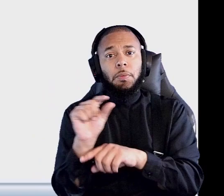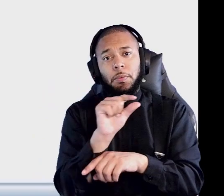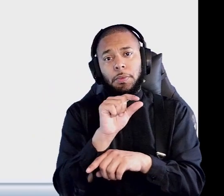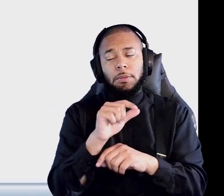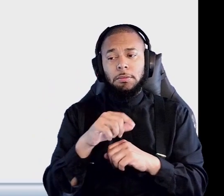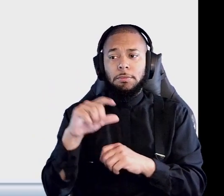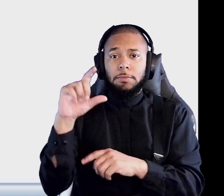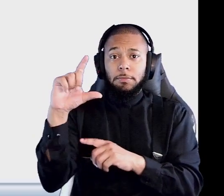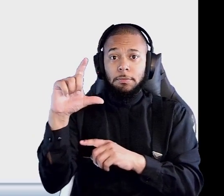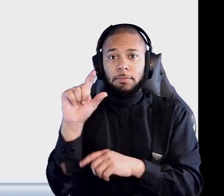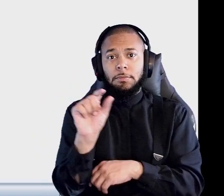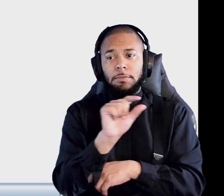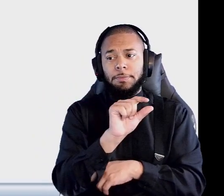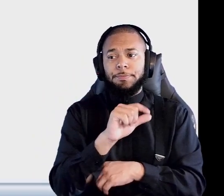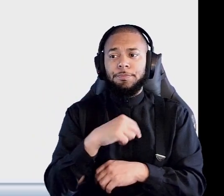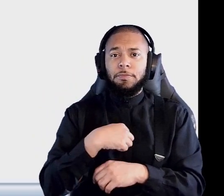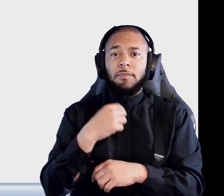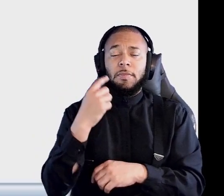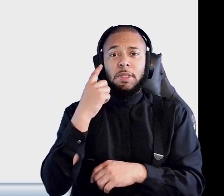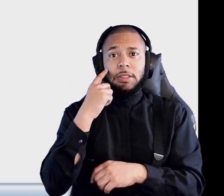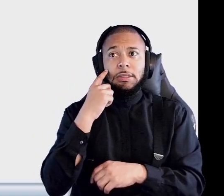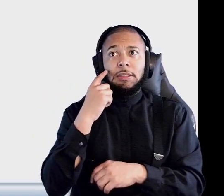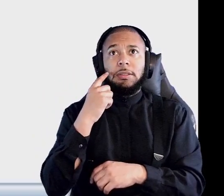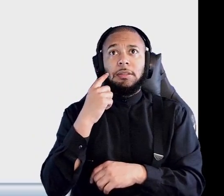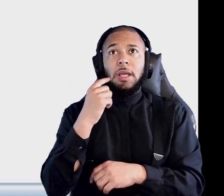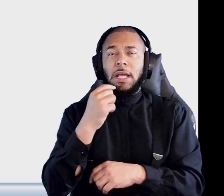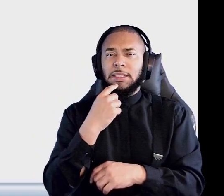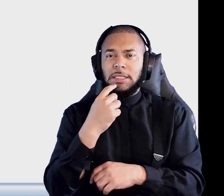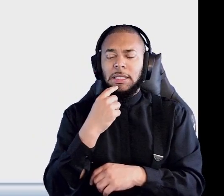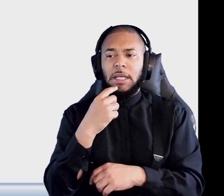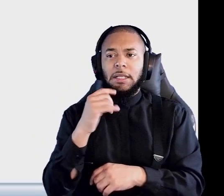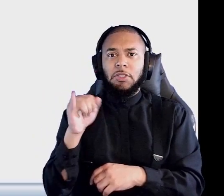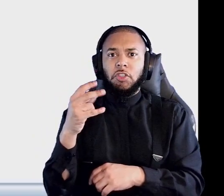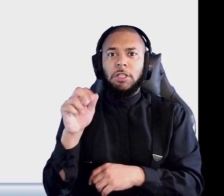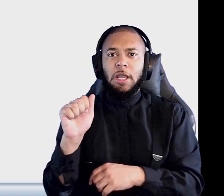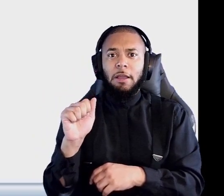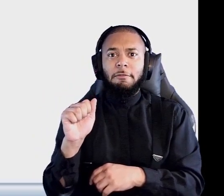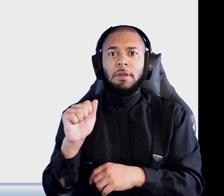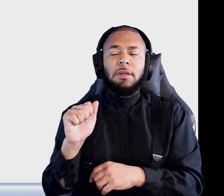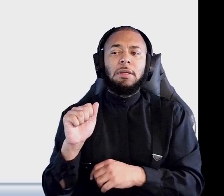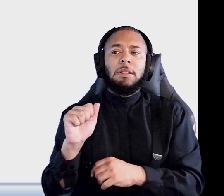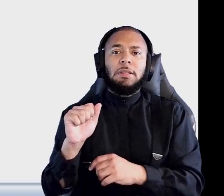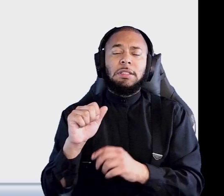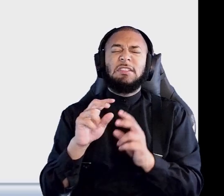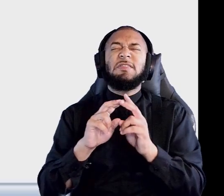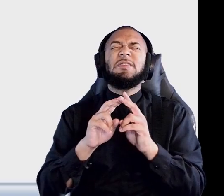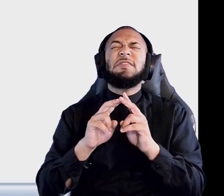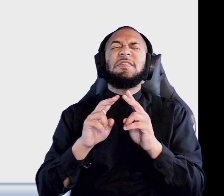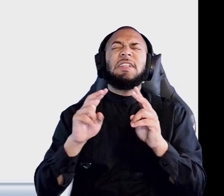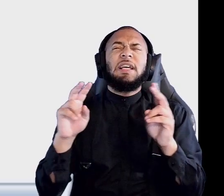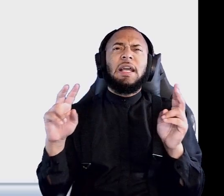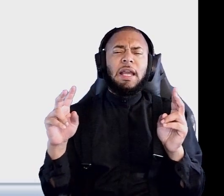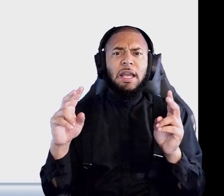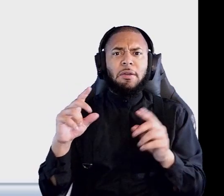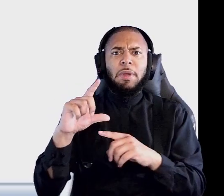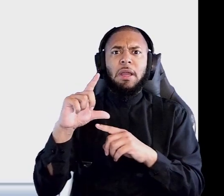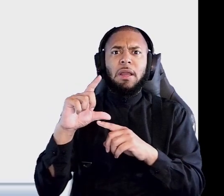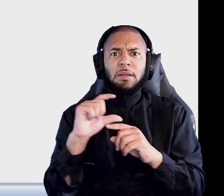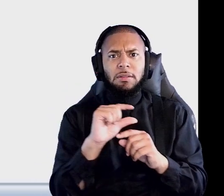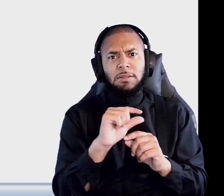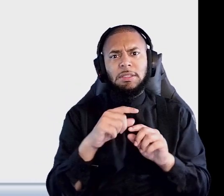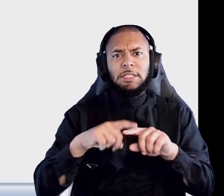is case sensitive. I always say very case sensitive. Of course, I don't know what the difference is. But system, then